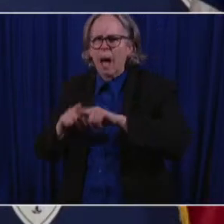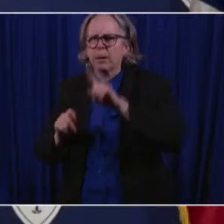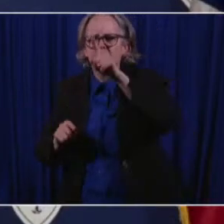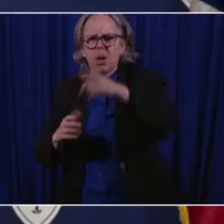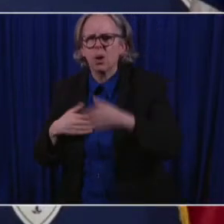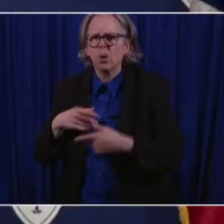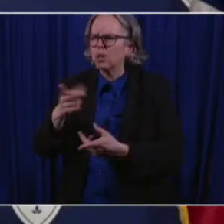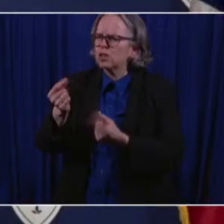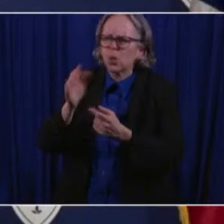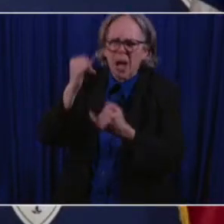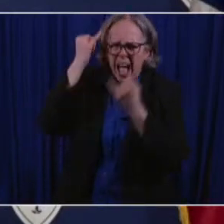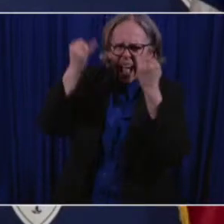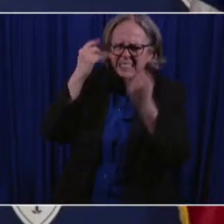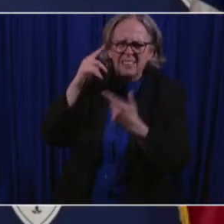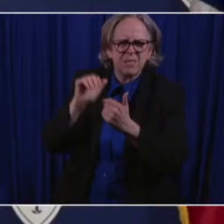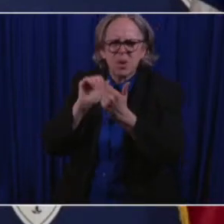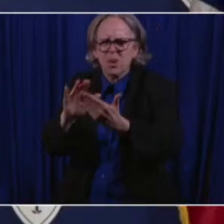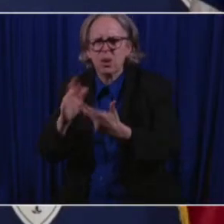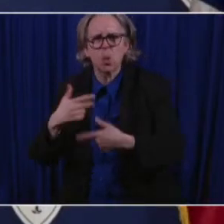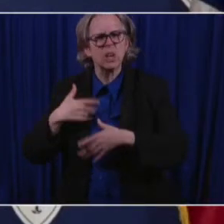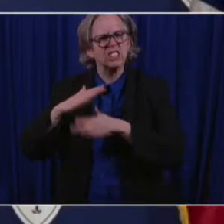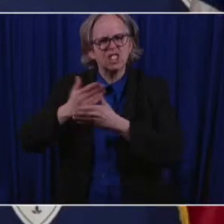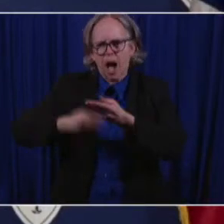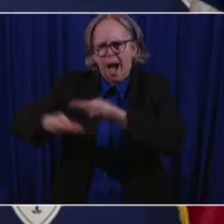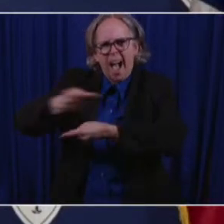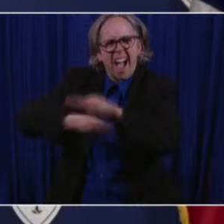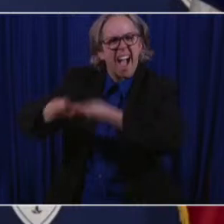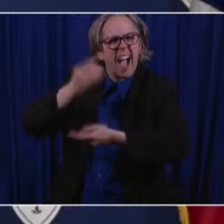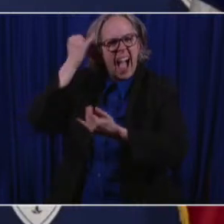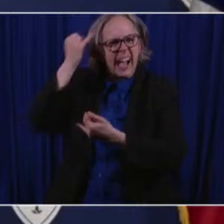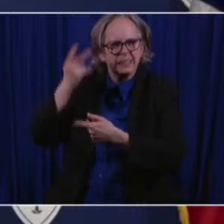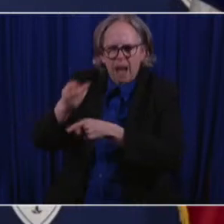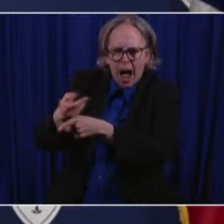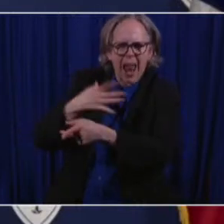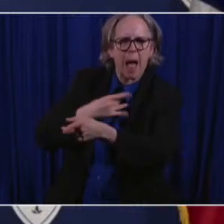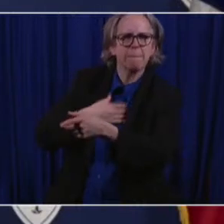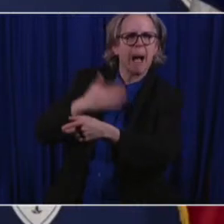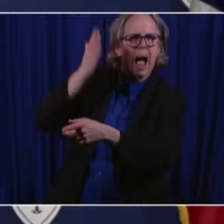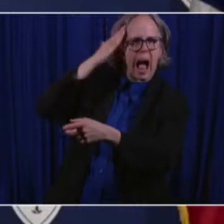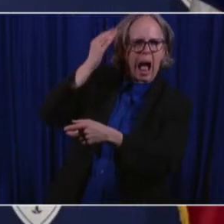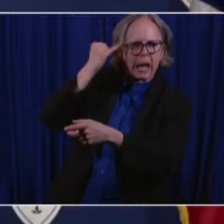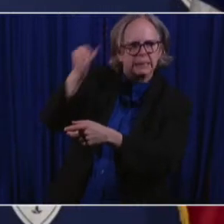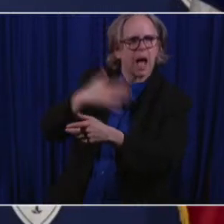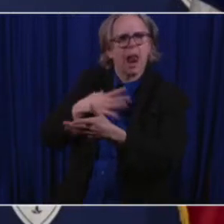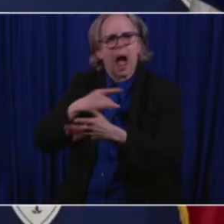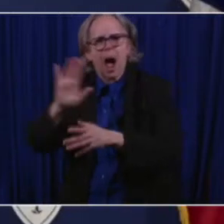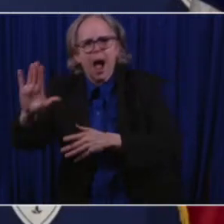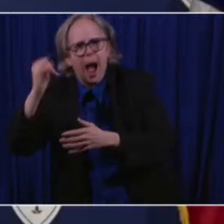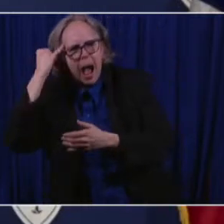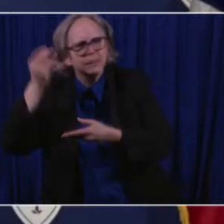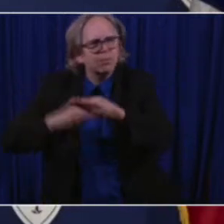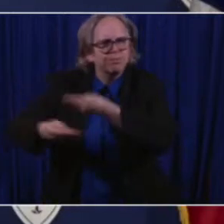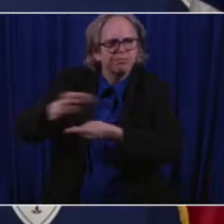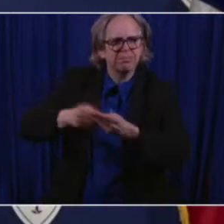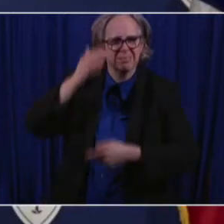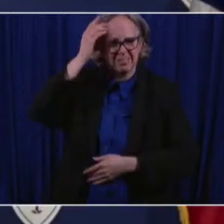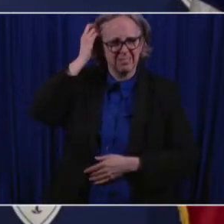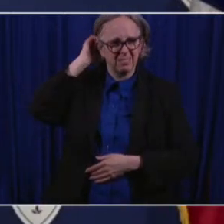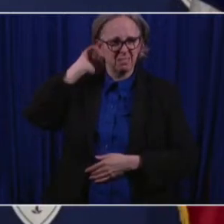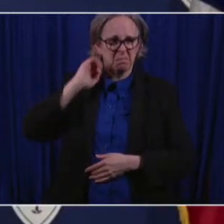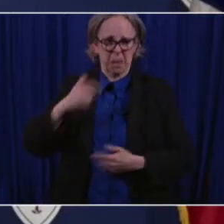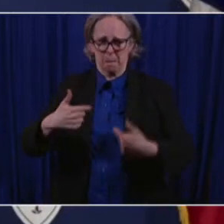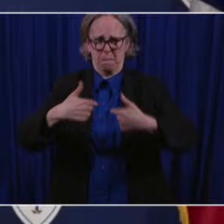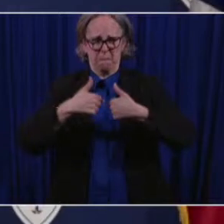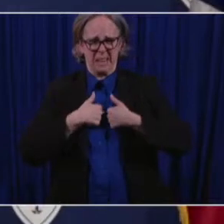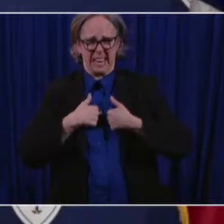what one state is doing, and I don't pretend to have all the ideas, and